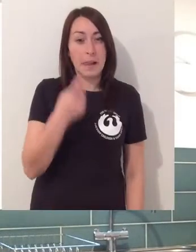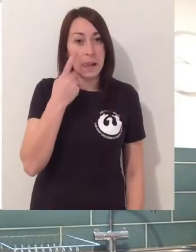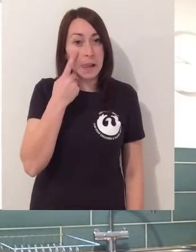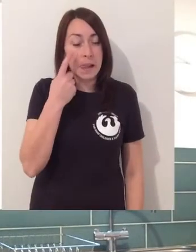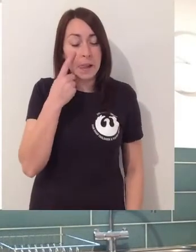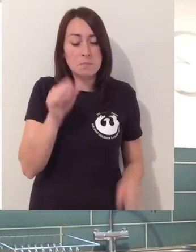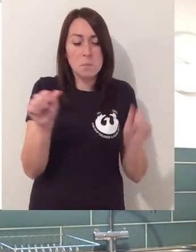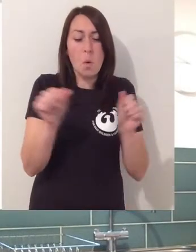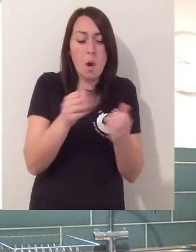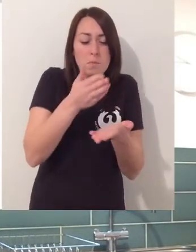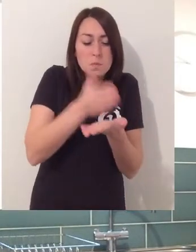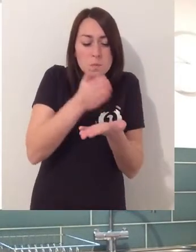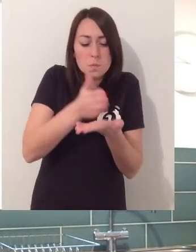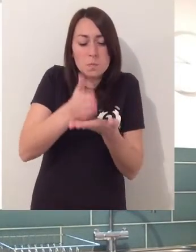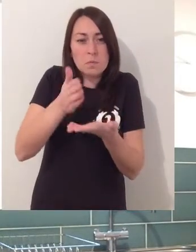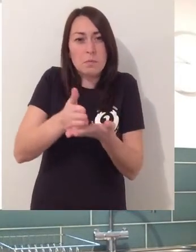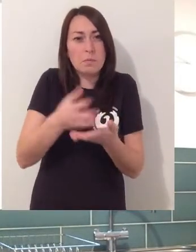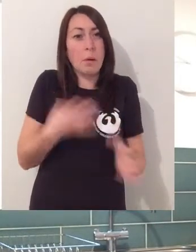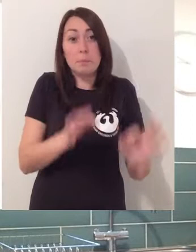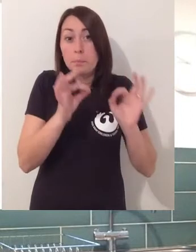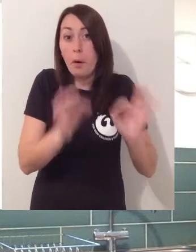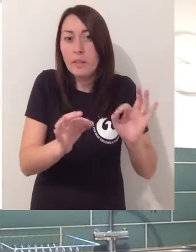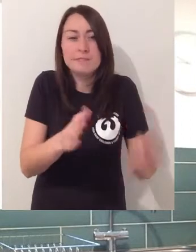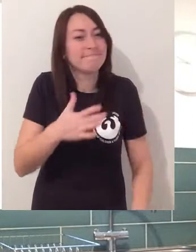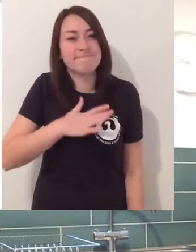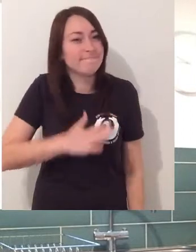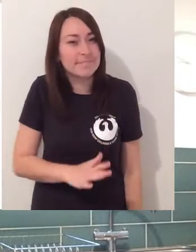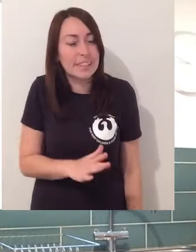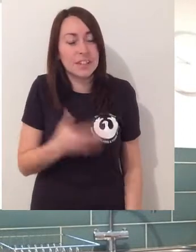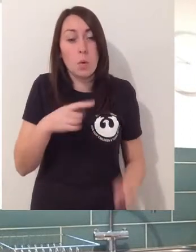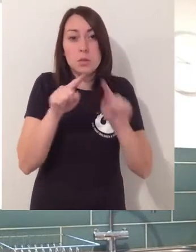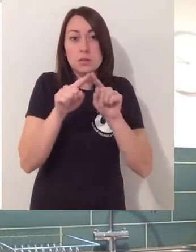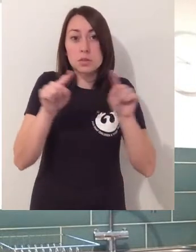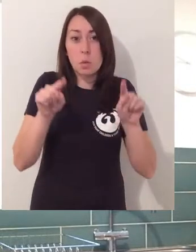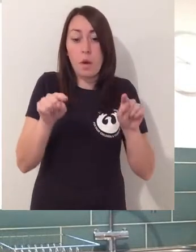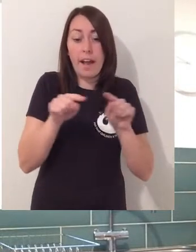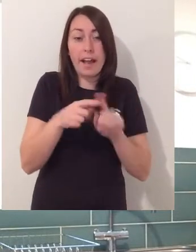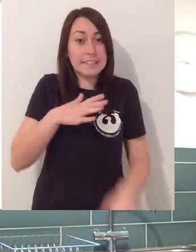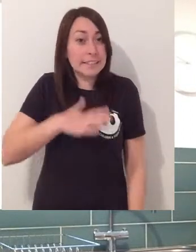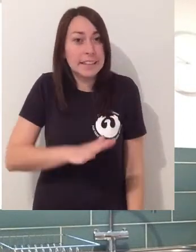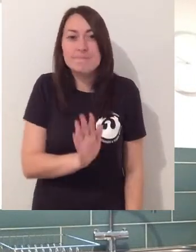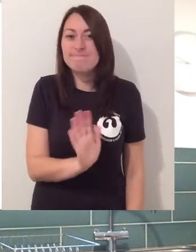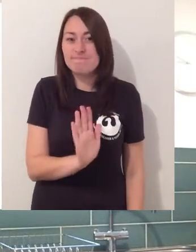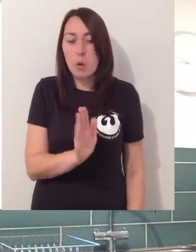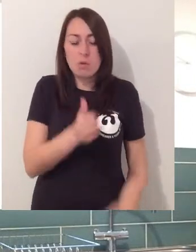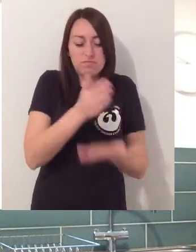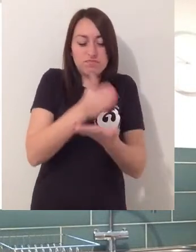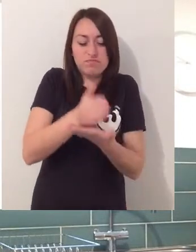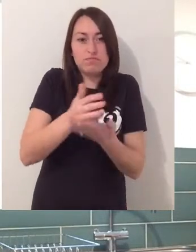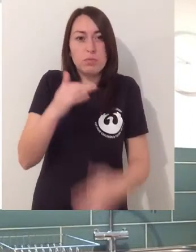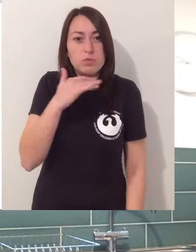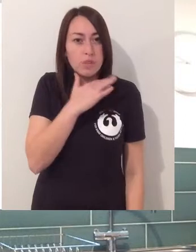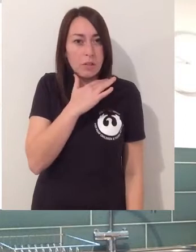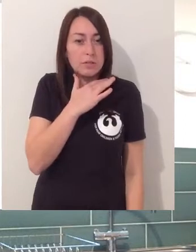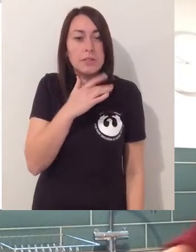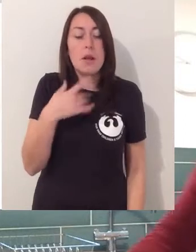As you can see, I'm just doing them into small chunks. They don't need to be perfect, they don't all need to be square, because we're going to boil these. It's just